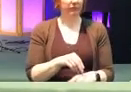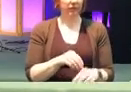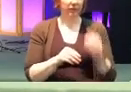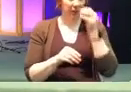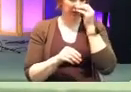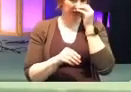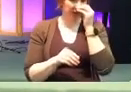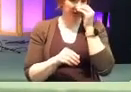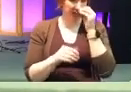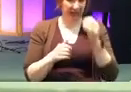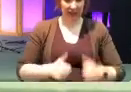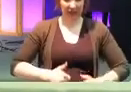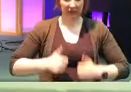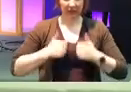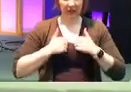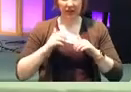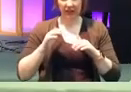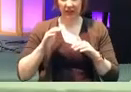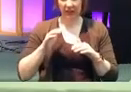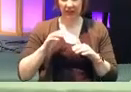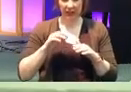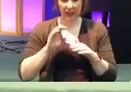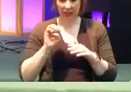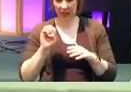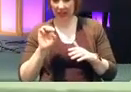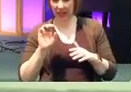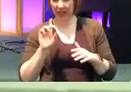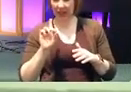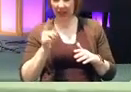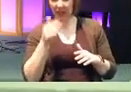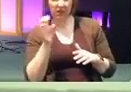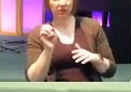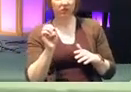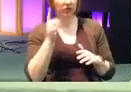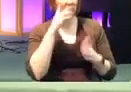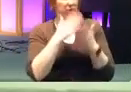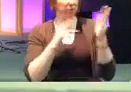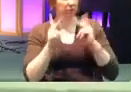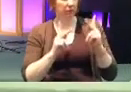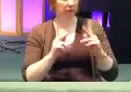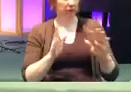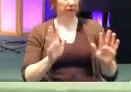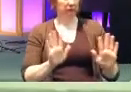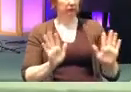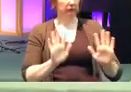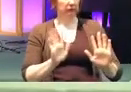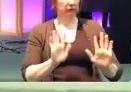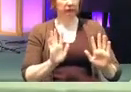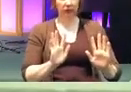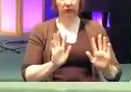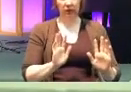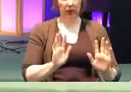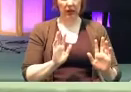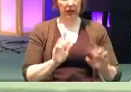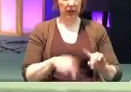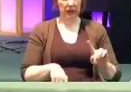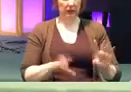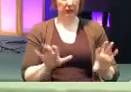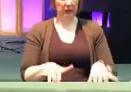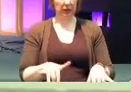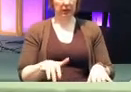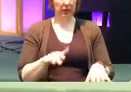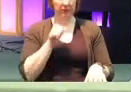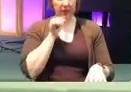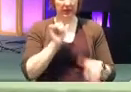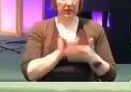Living on the edge, for many people, seems extreme. So you know what, I'm just not a living